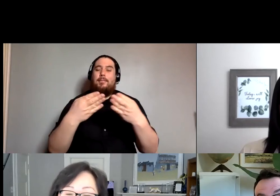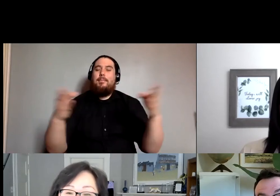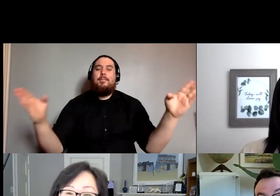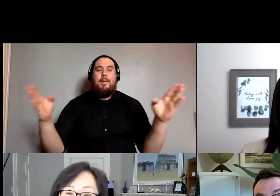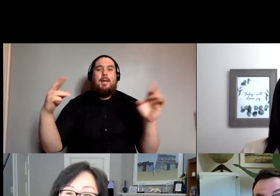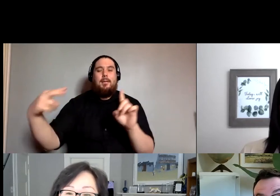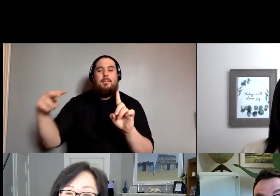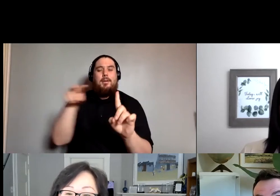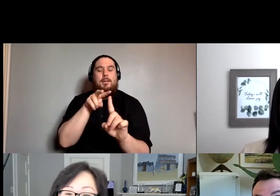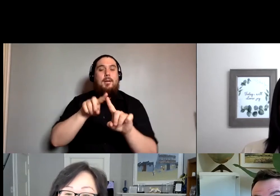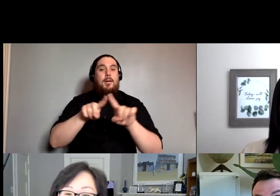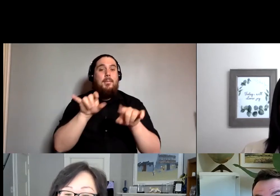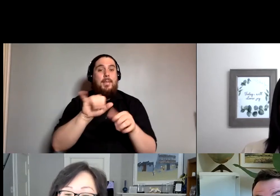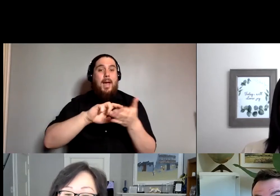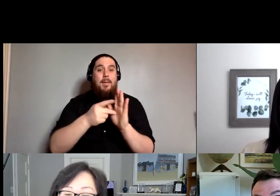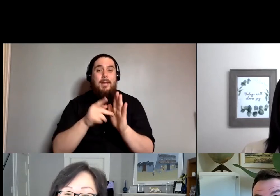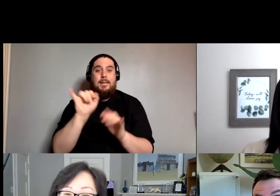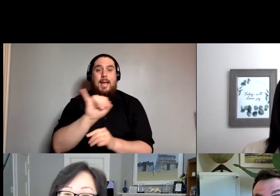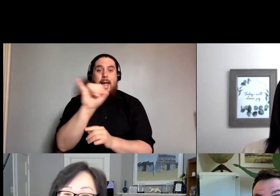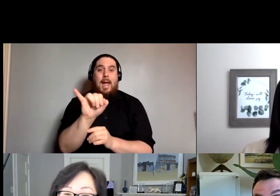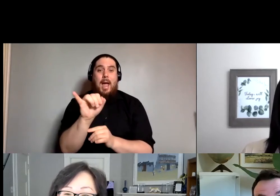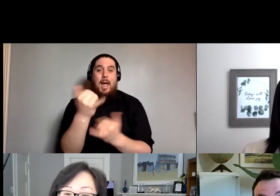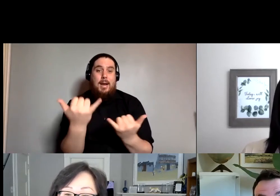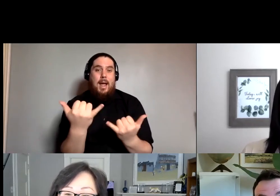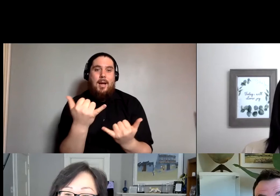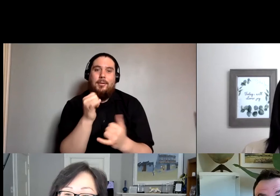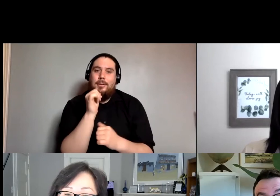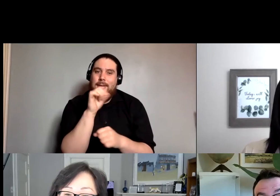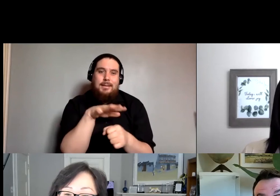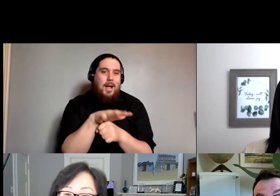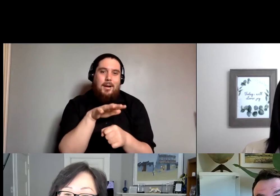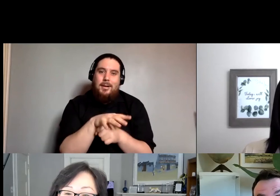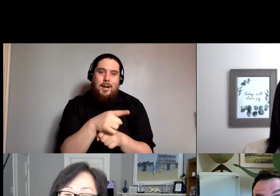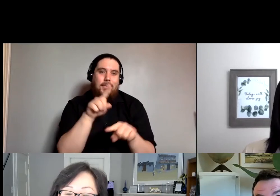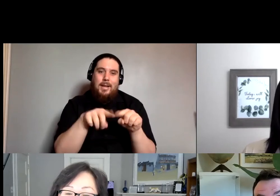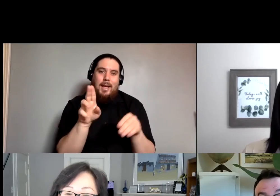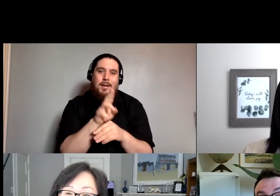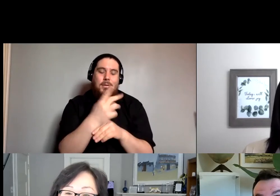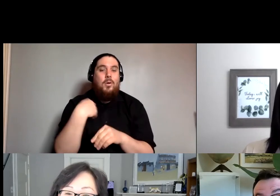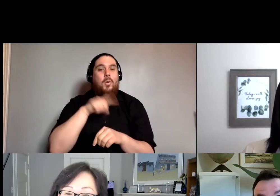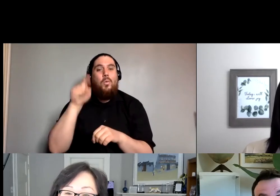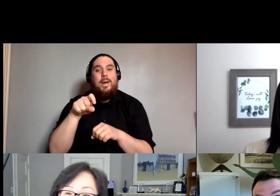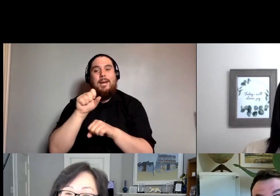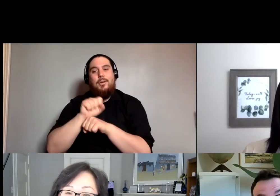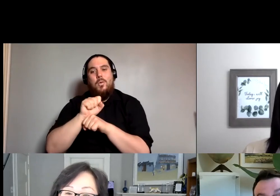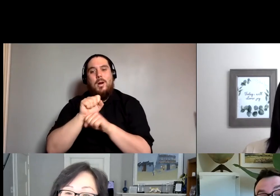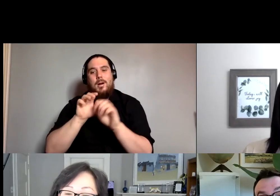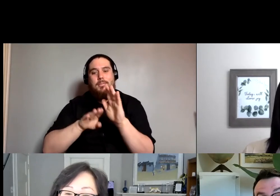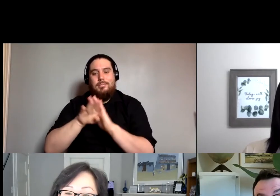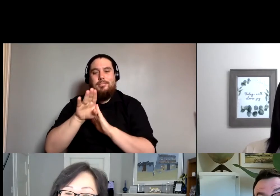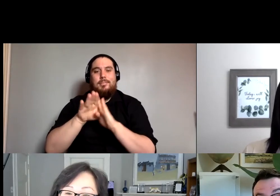sets that we're training from now don't really cut it. So we're going to need to work to build better ones. And that means working